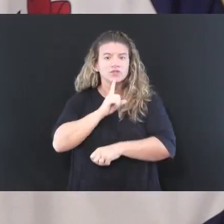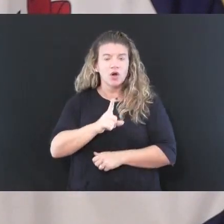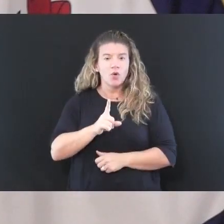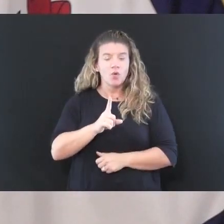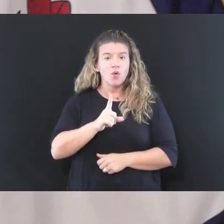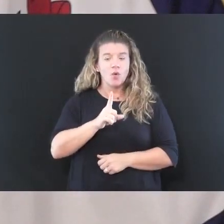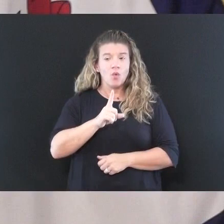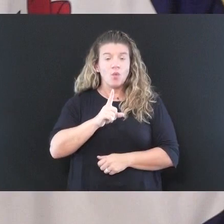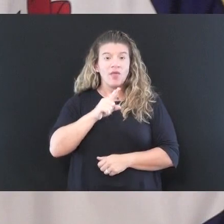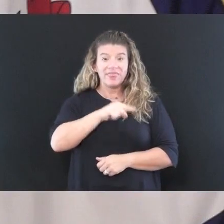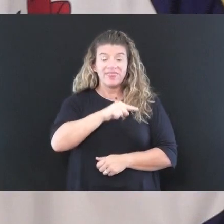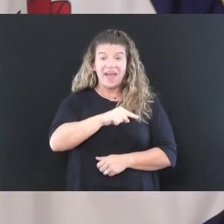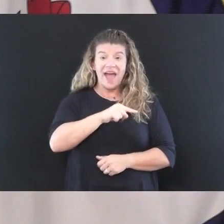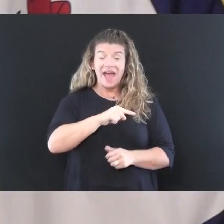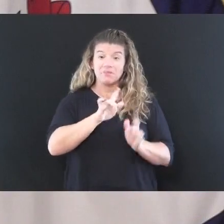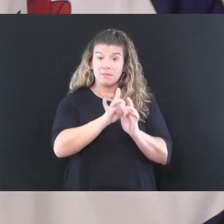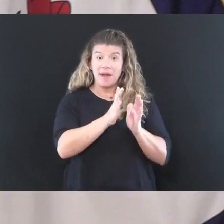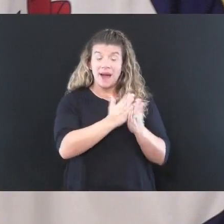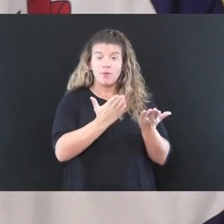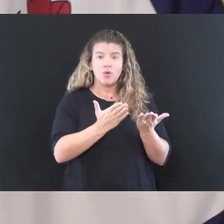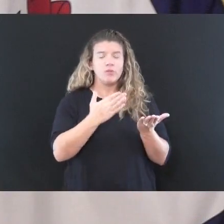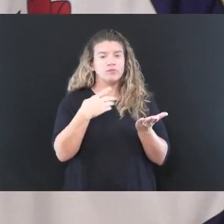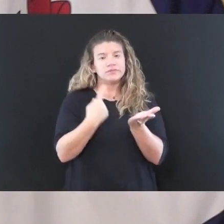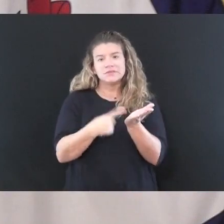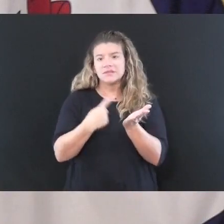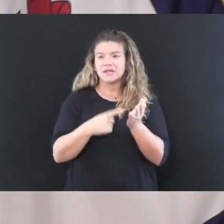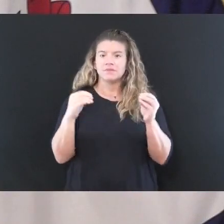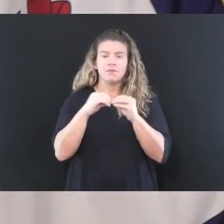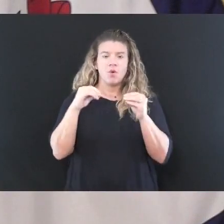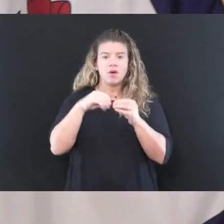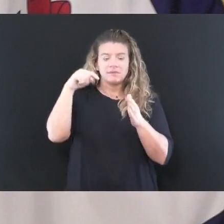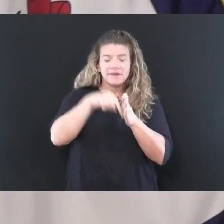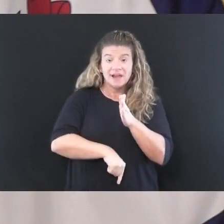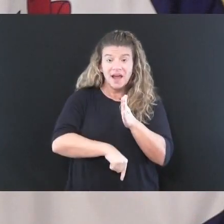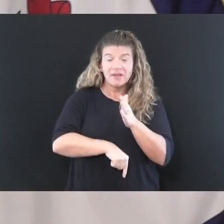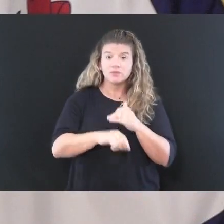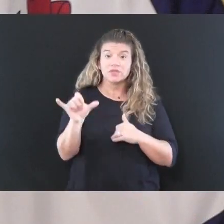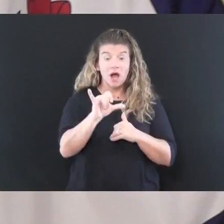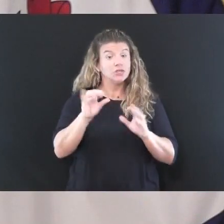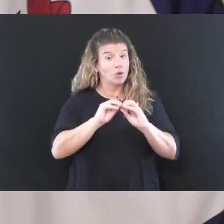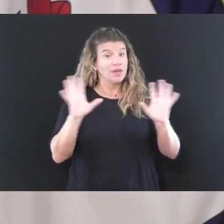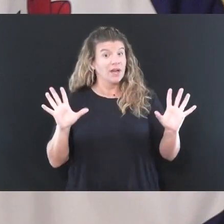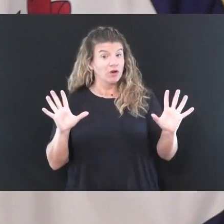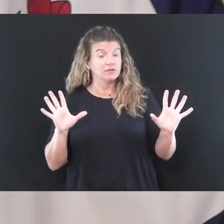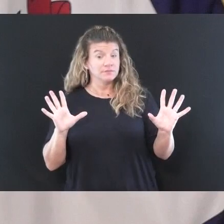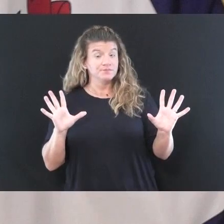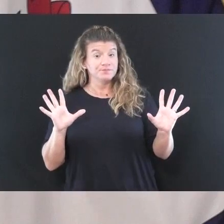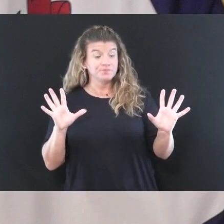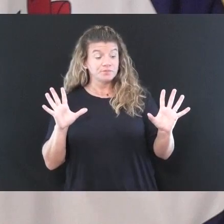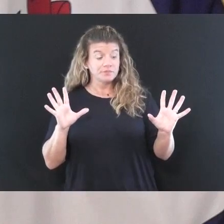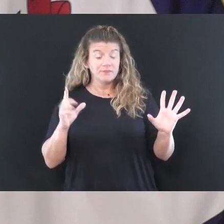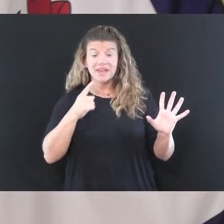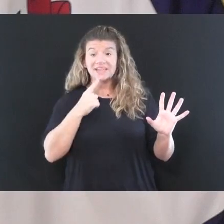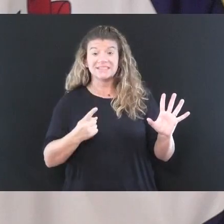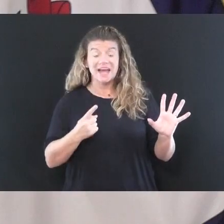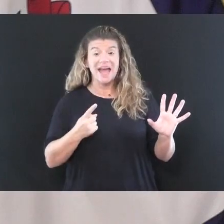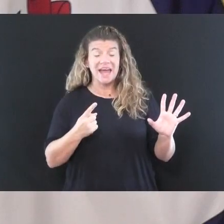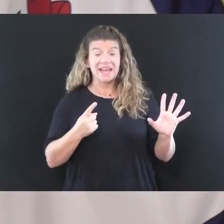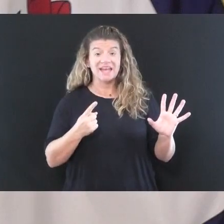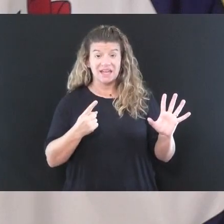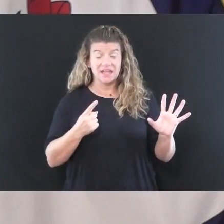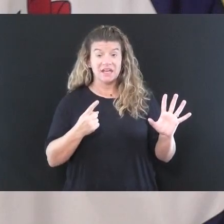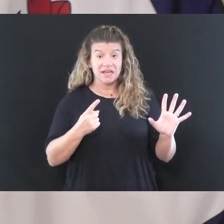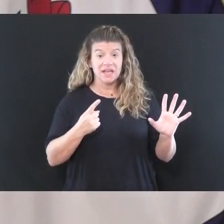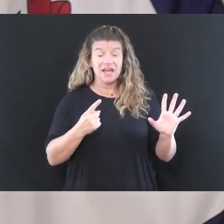it talked further, the Bible was very clear on the fact that it said along the